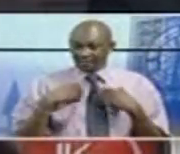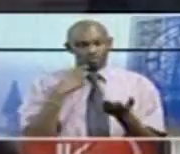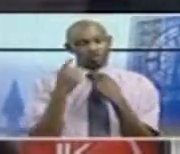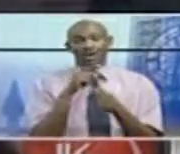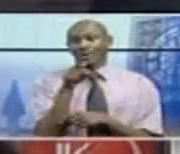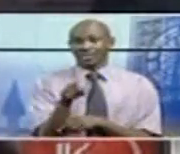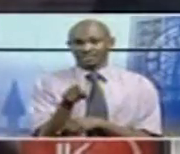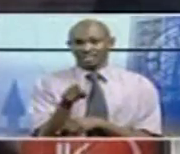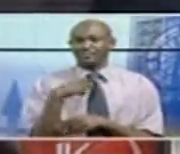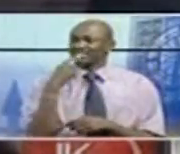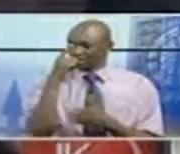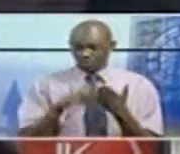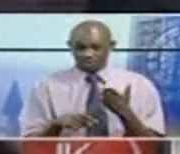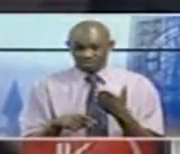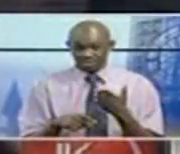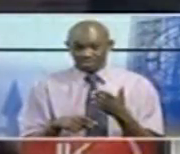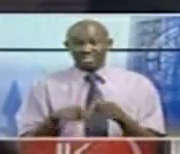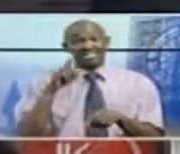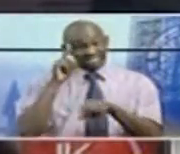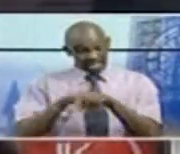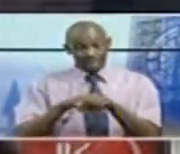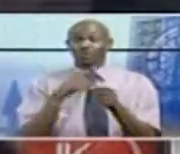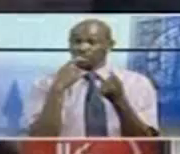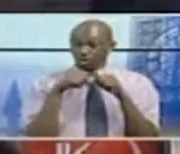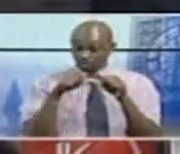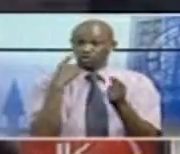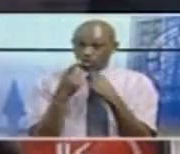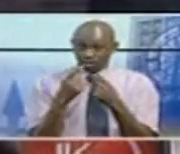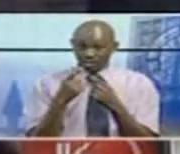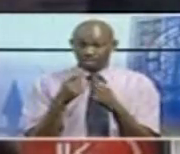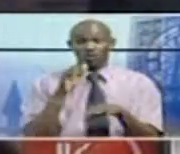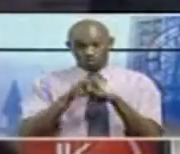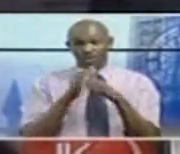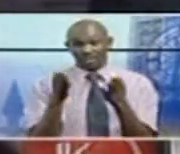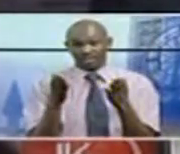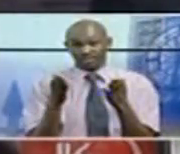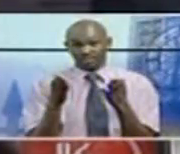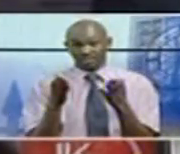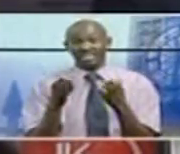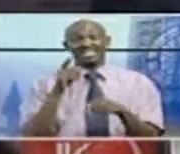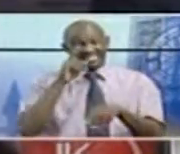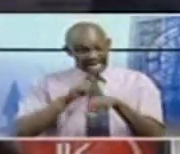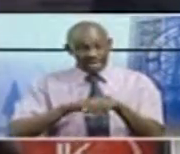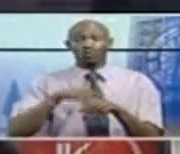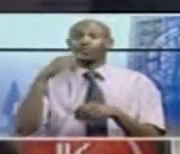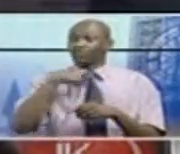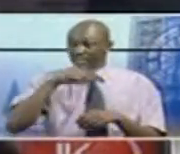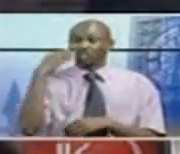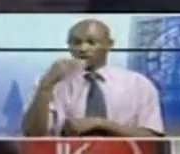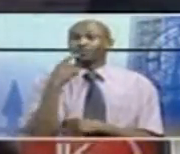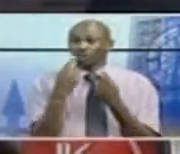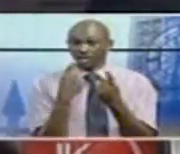talking. And I keep saying, as long as we're talking, it's a good thing. Because the minute we stop